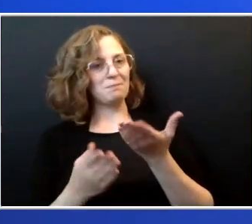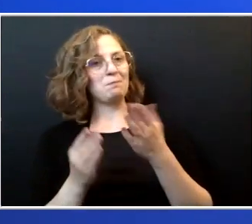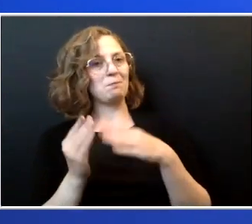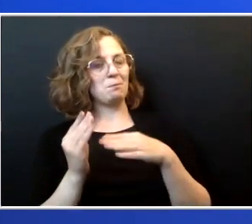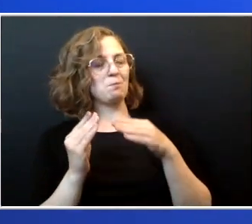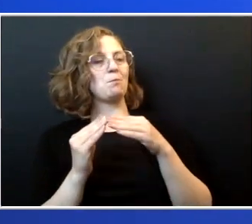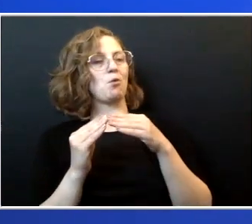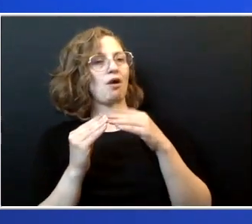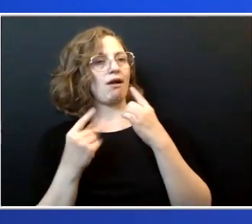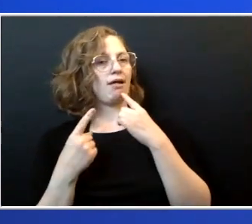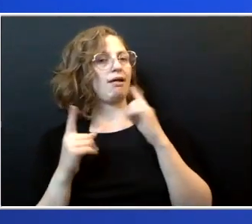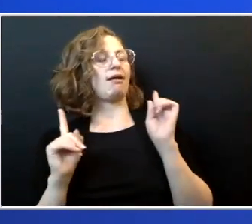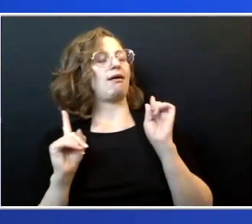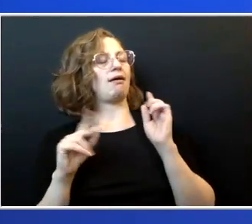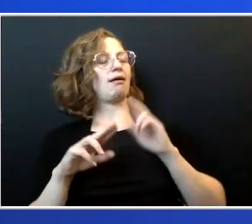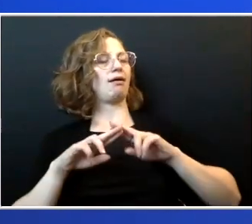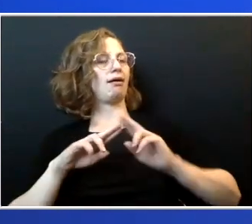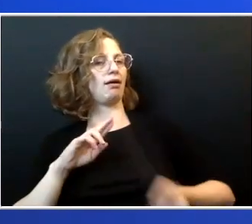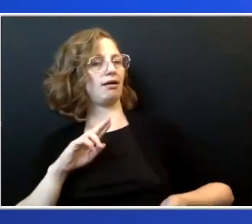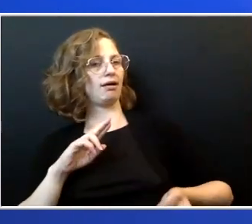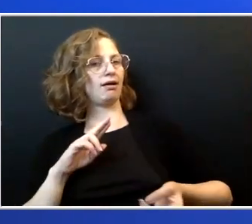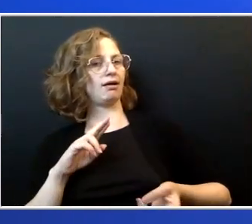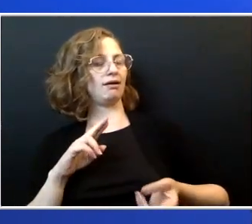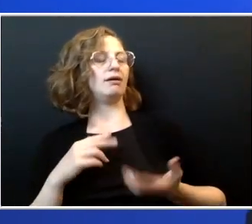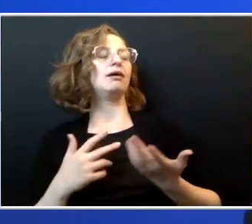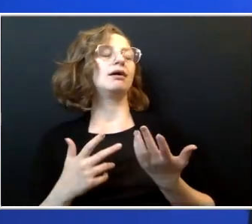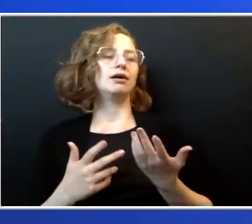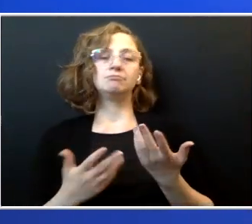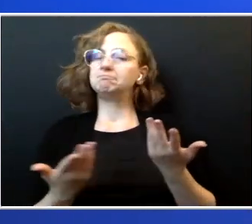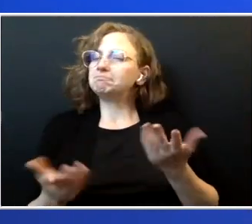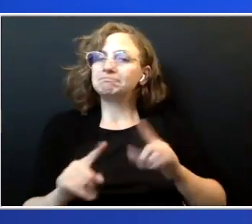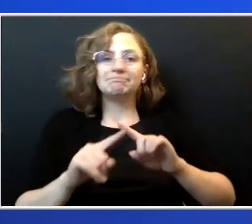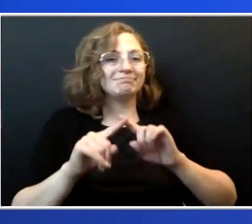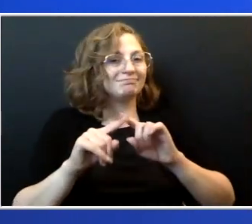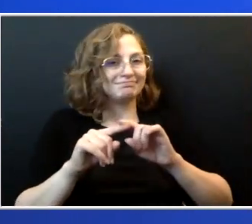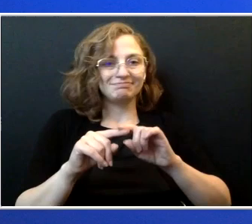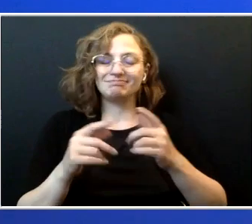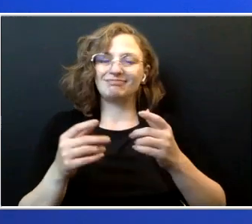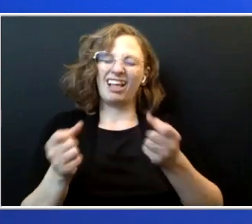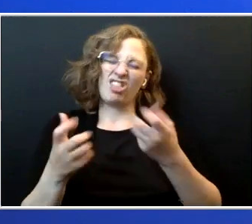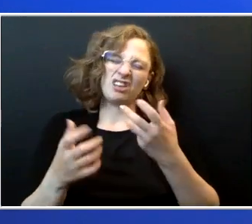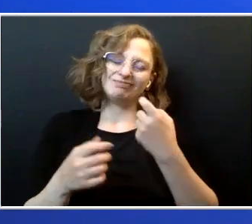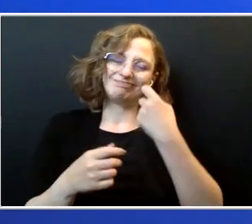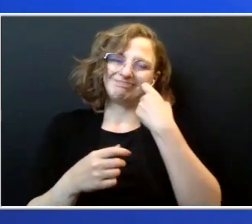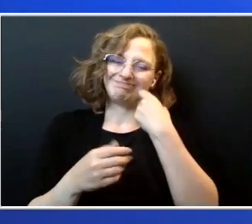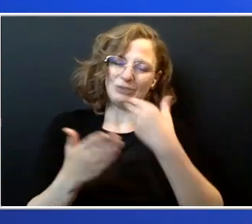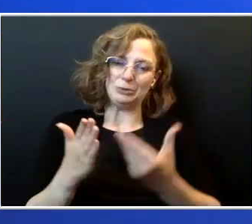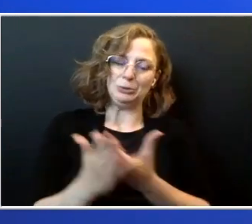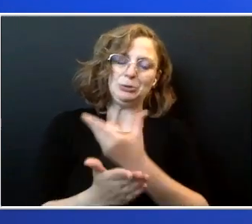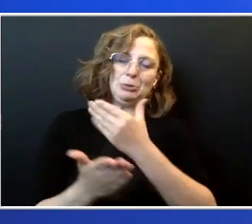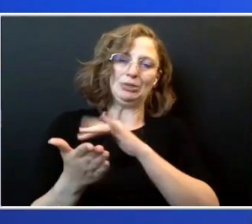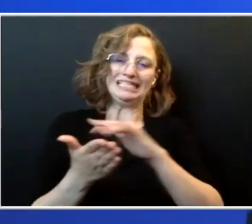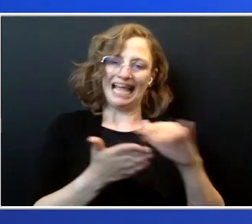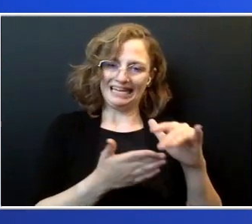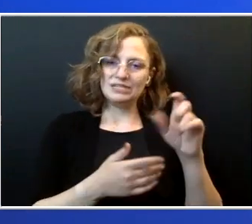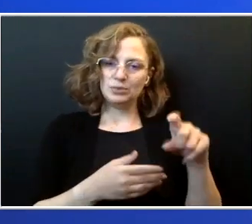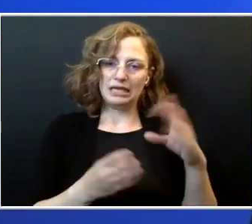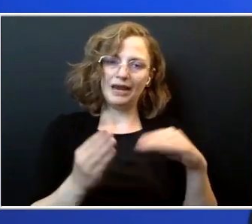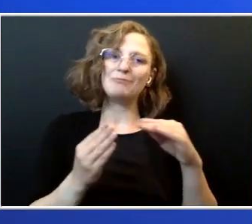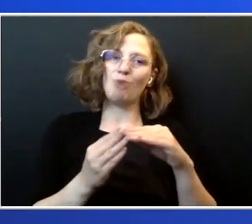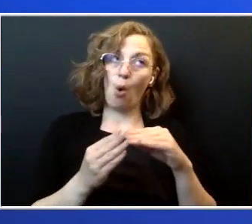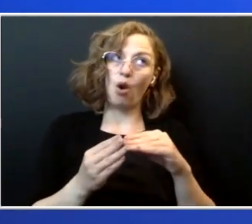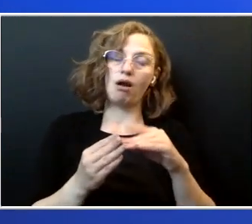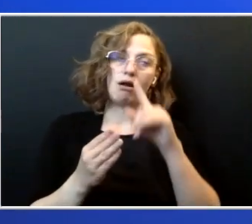of their weight loss behaviors during that time. Again, a lot of these are newer studies coming out. I think we need better trials, but at the end of the day, I think